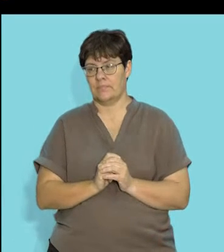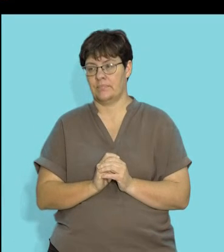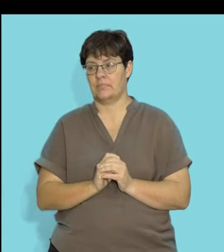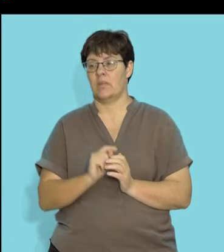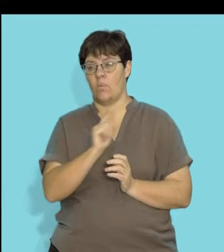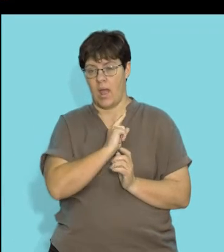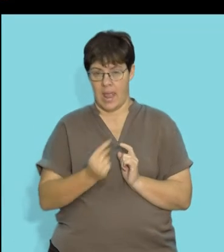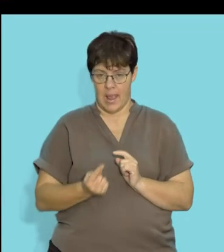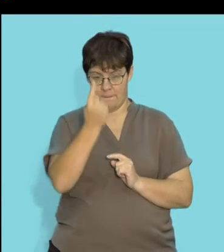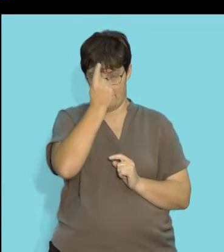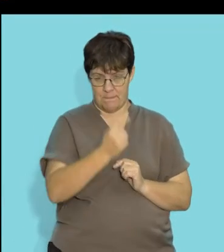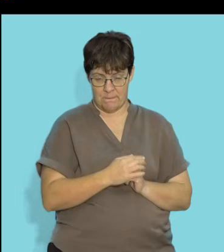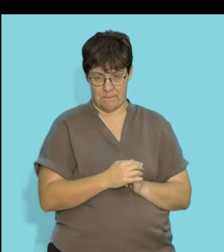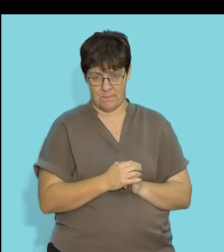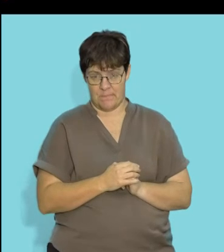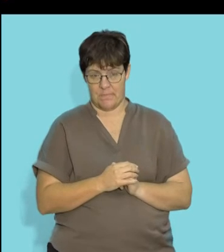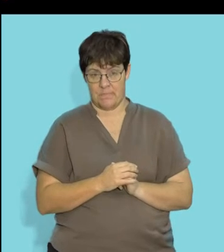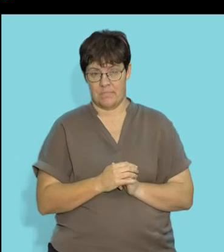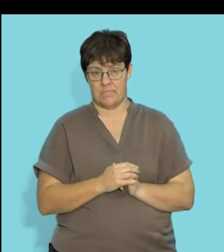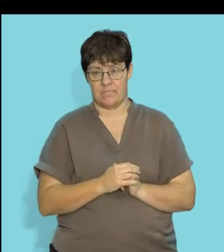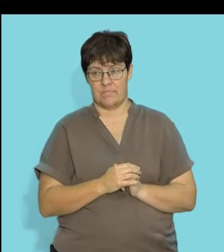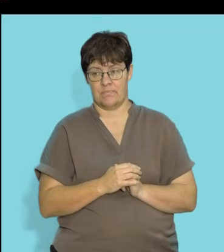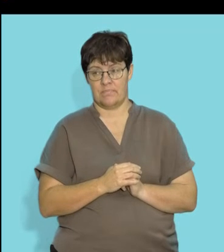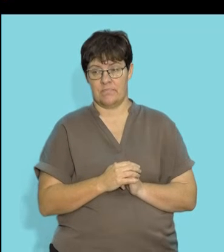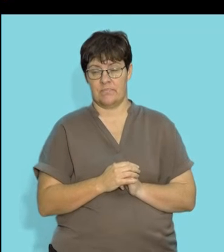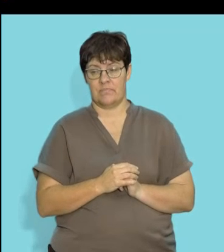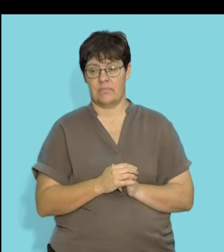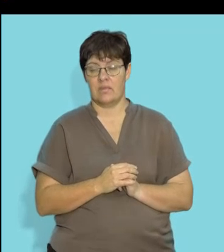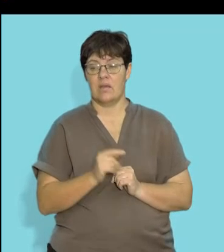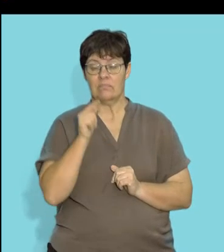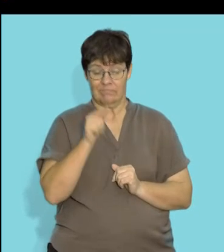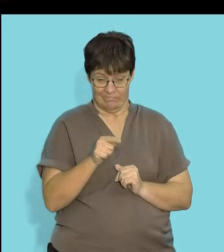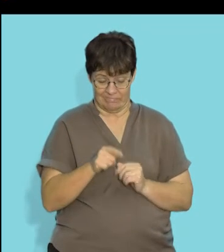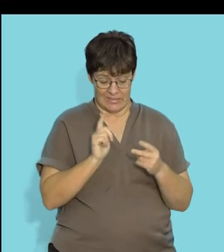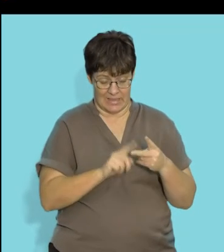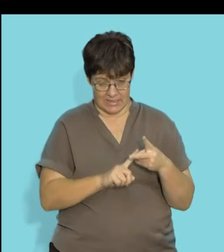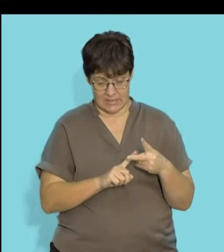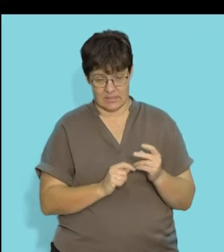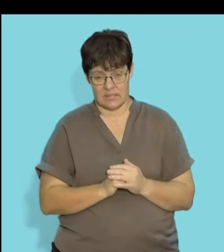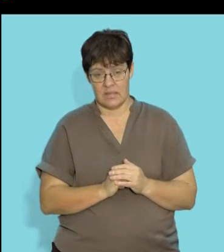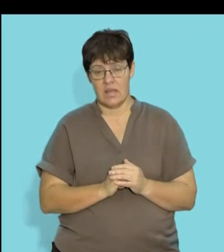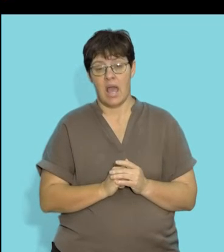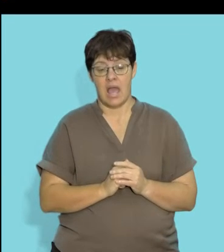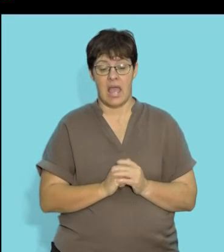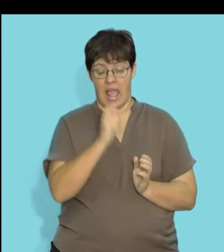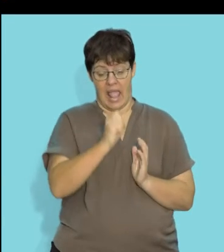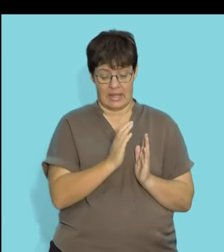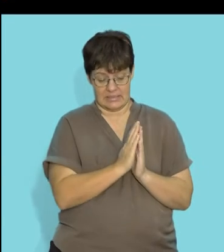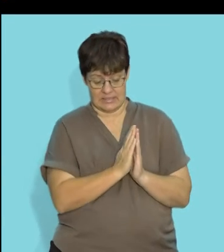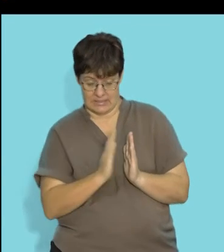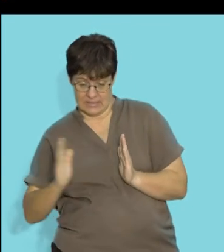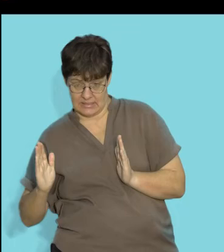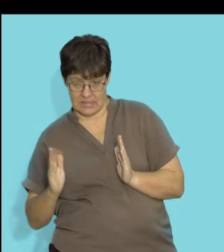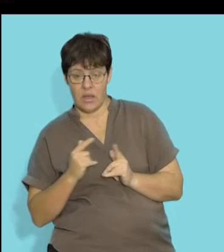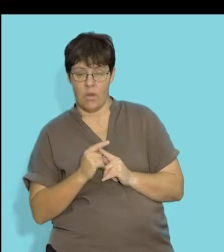increasing here. You can see, because it is going up, right? This is also increasing. And then with this one, as x